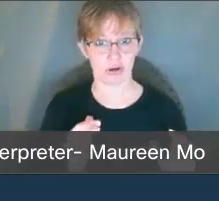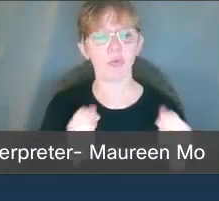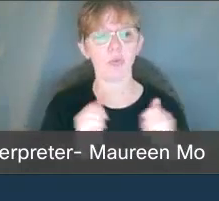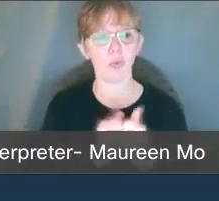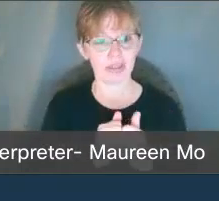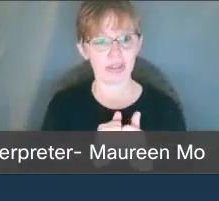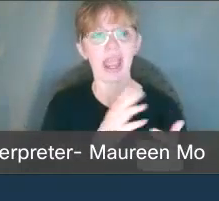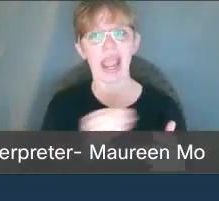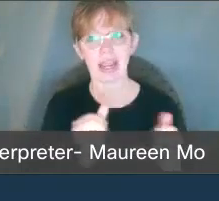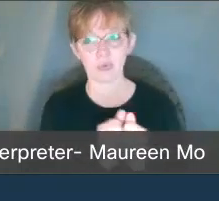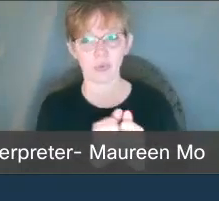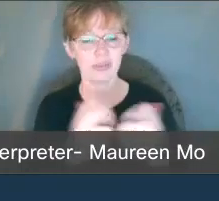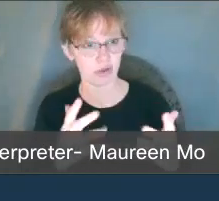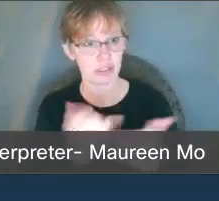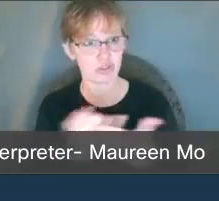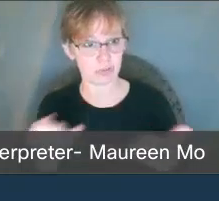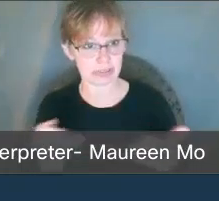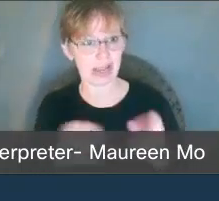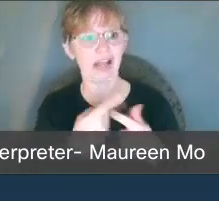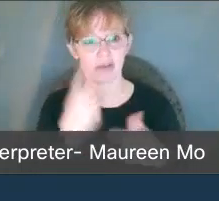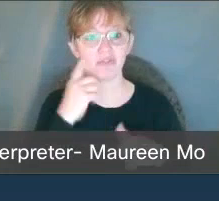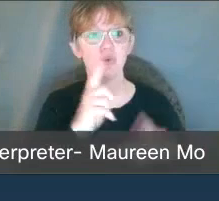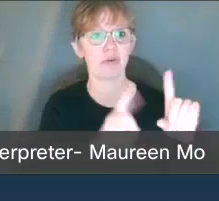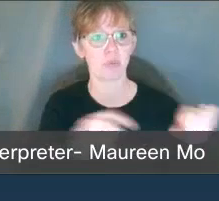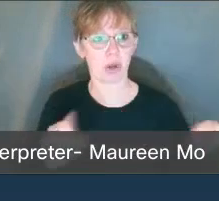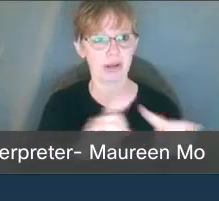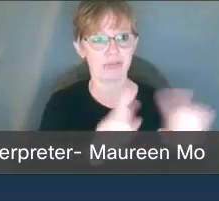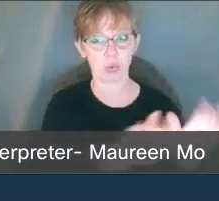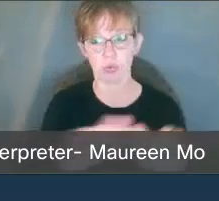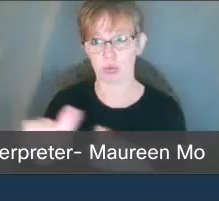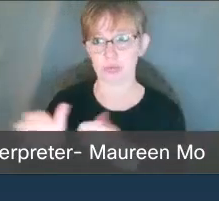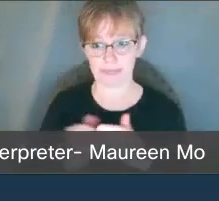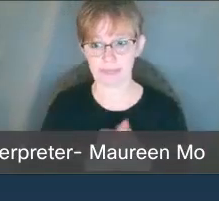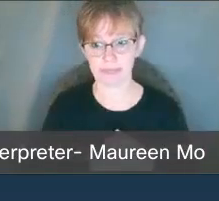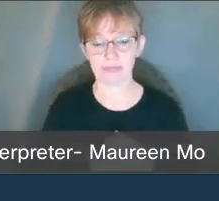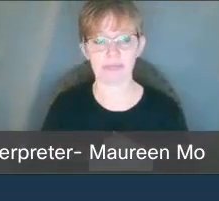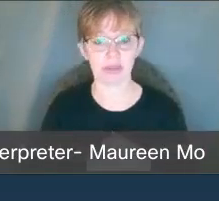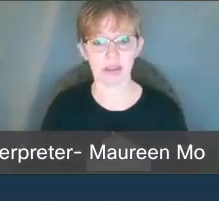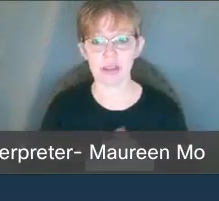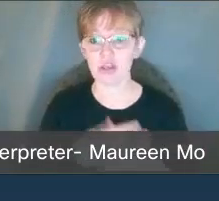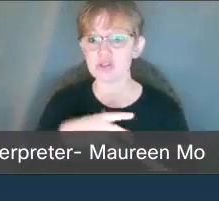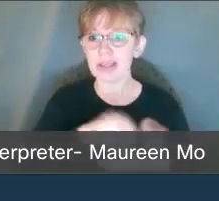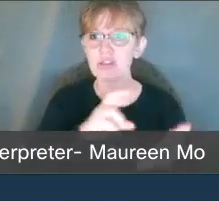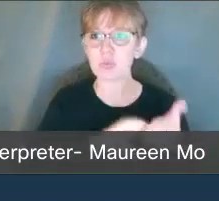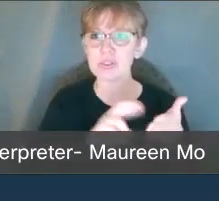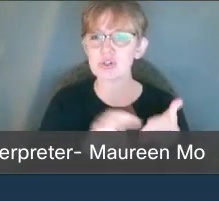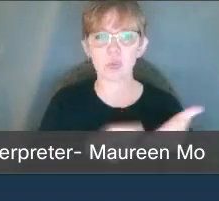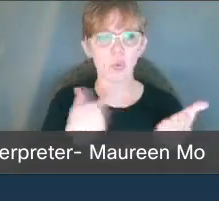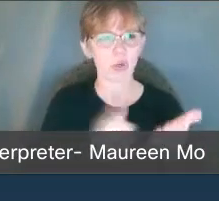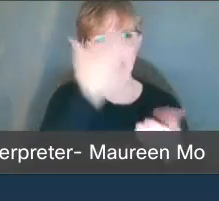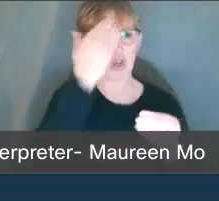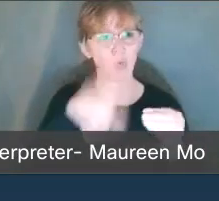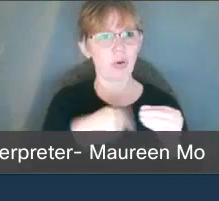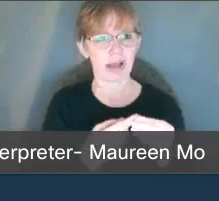without instruments and then across groups. So what do we know in the research on this question or issue of disparate